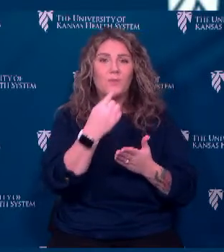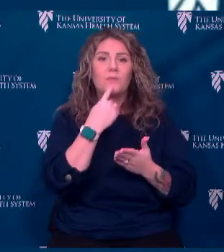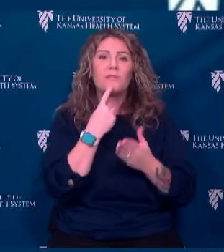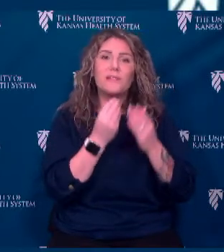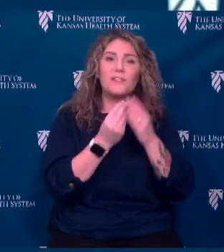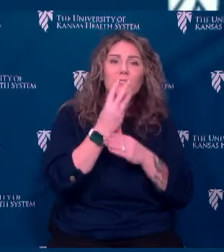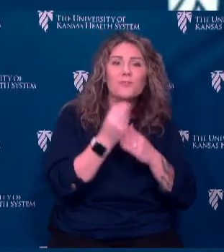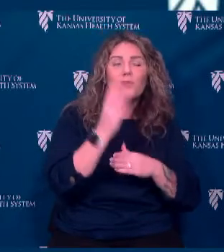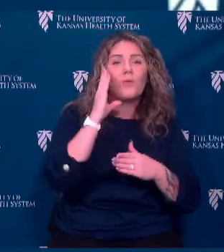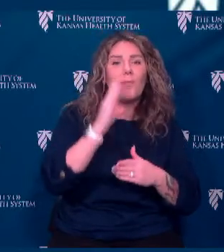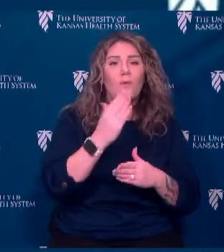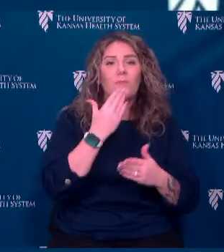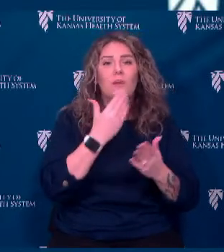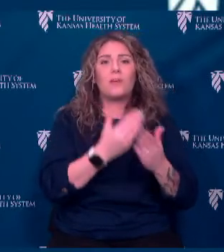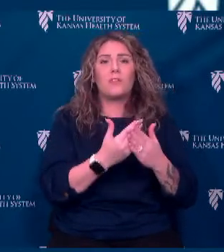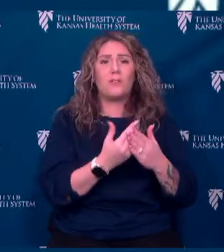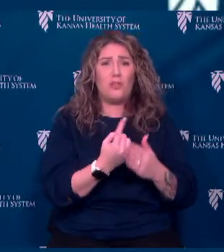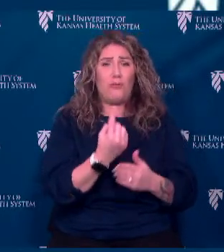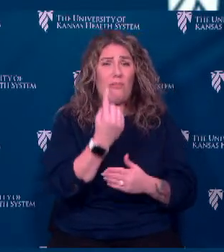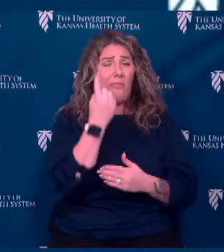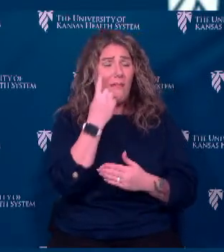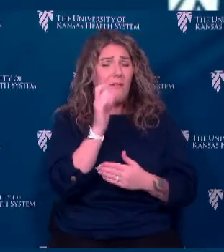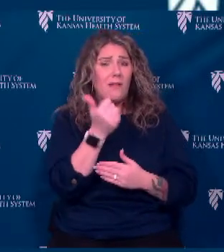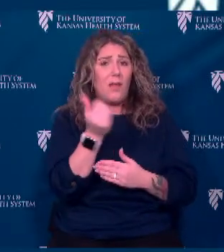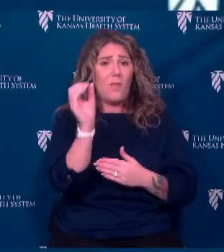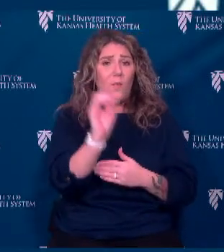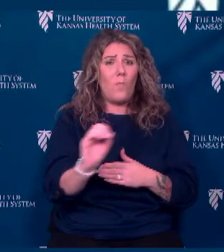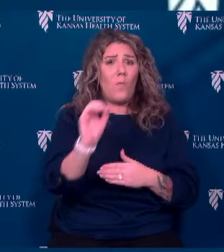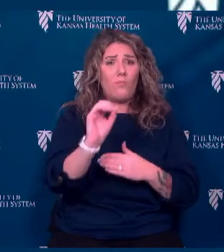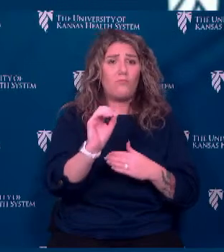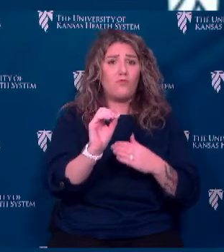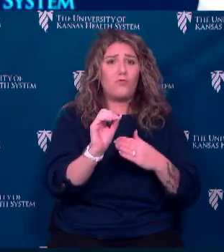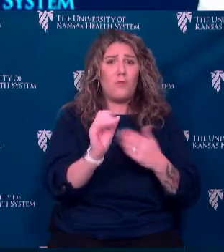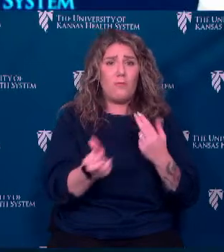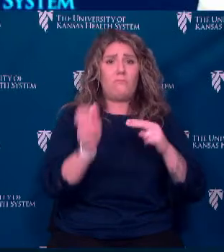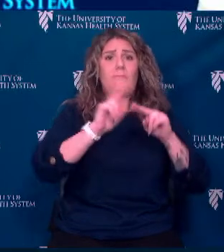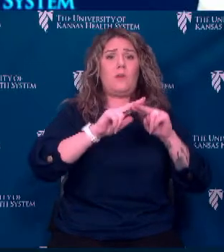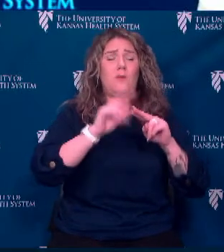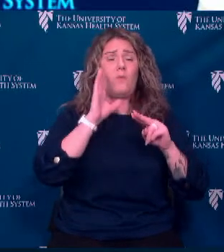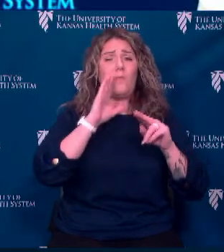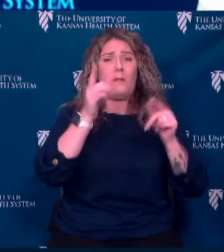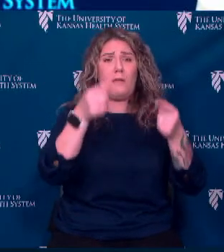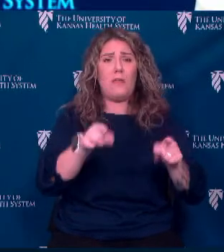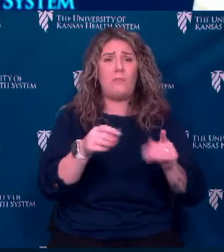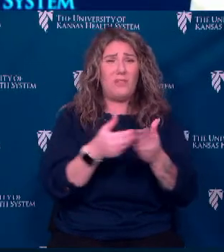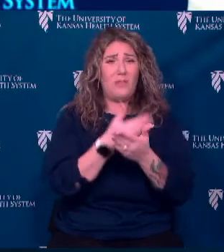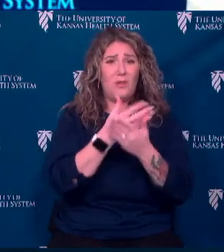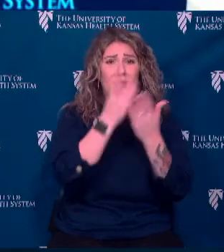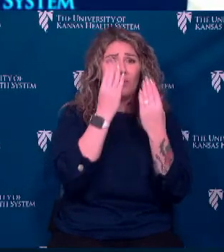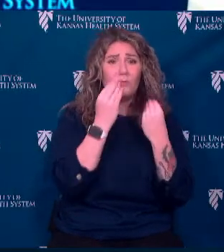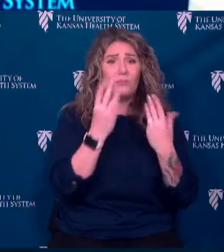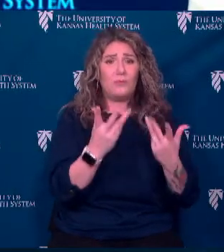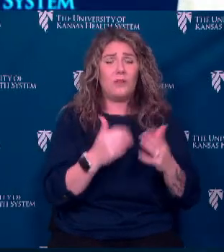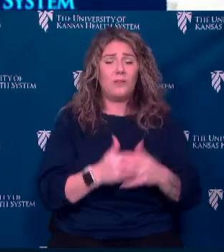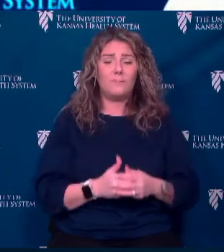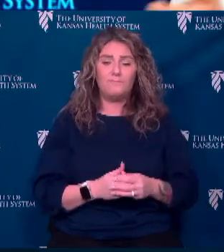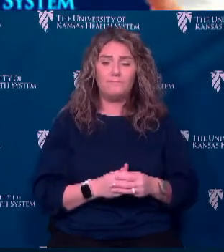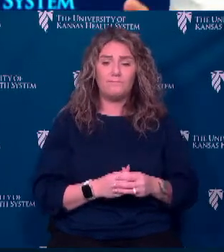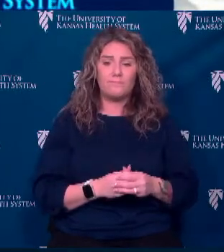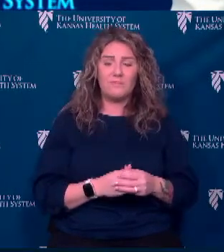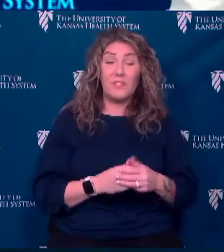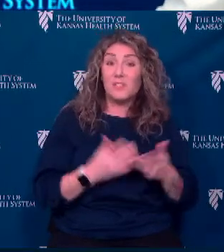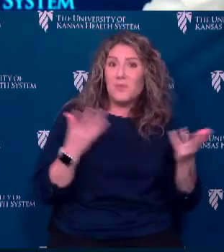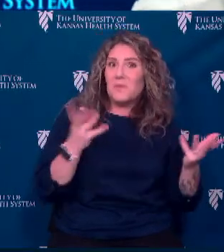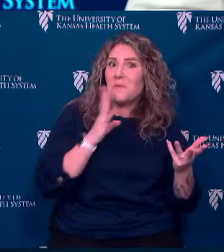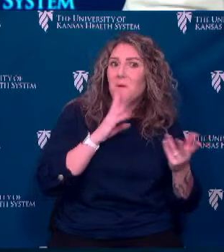will be good. Do you think another Omicron wave is coming with the new data? So lots of things in there. But first let's just talk about what spring's